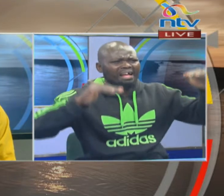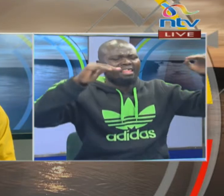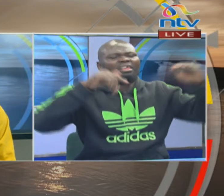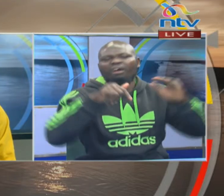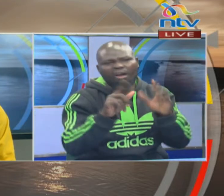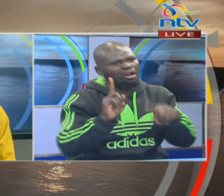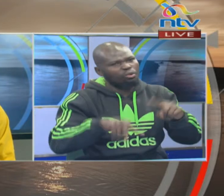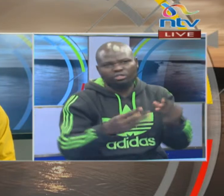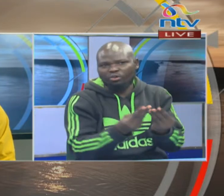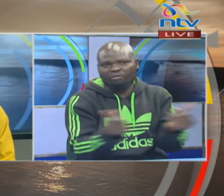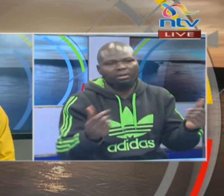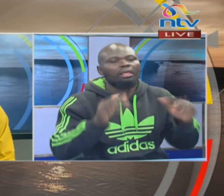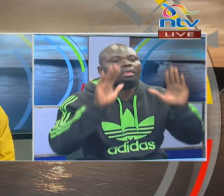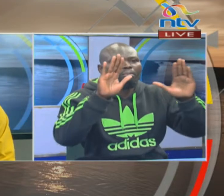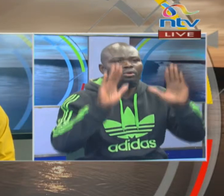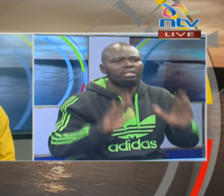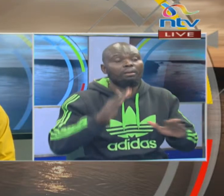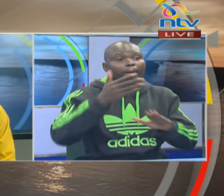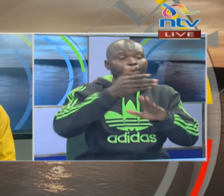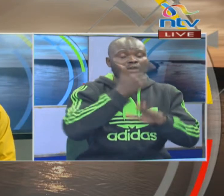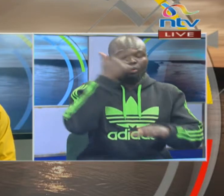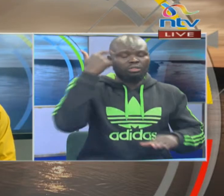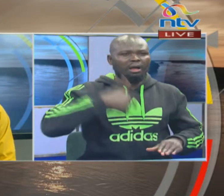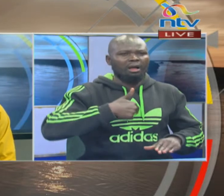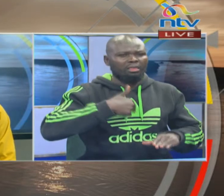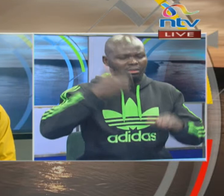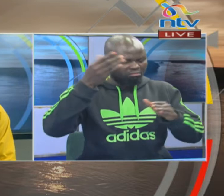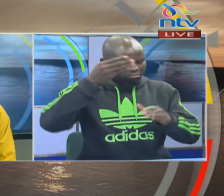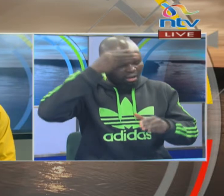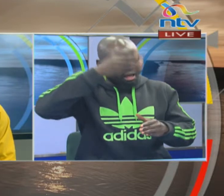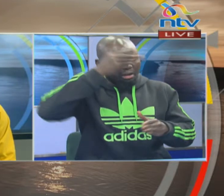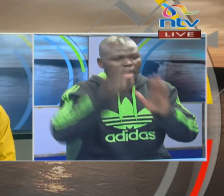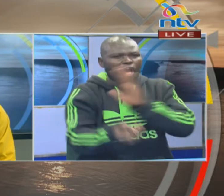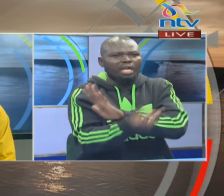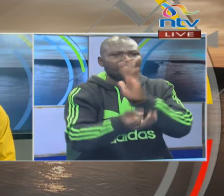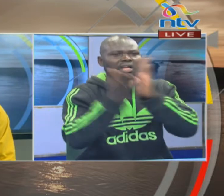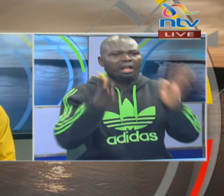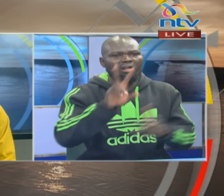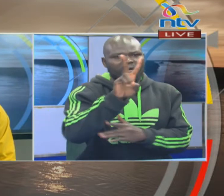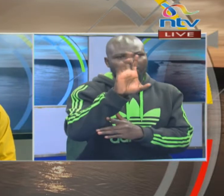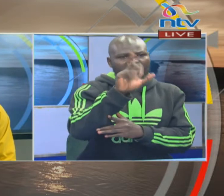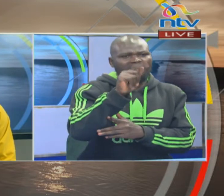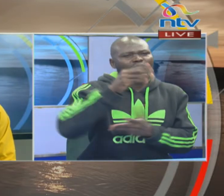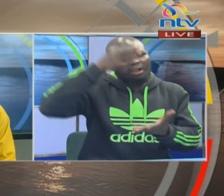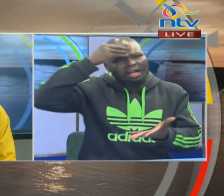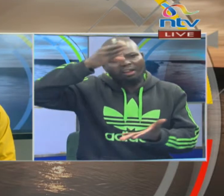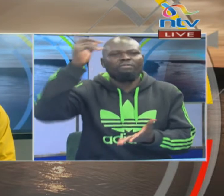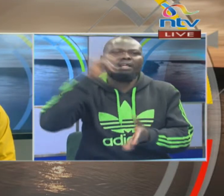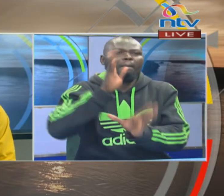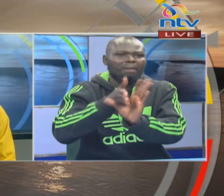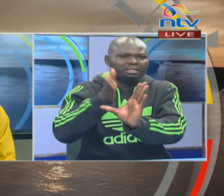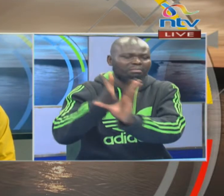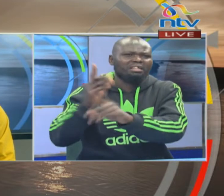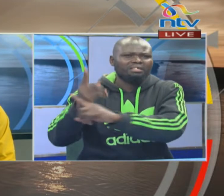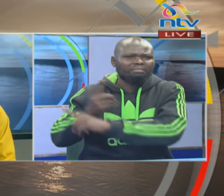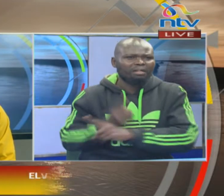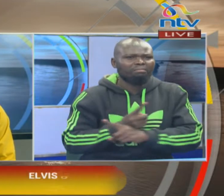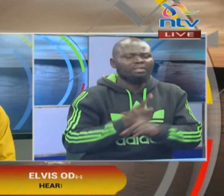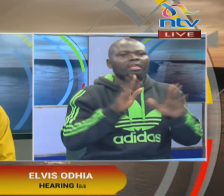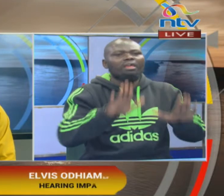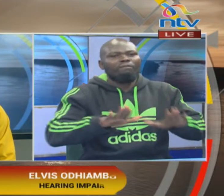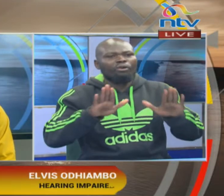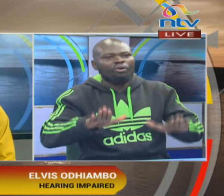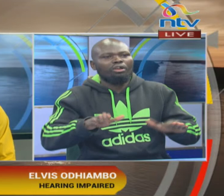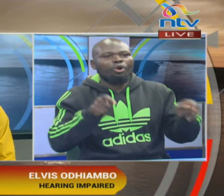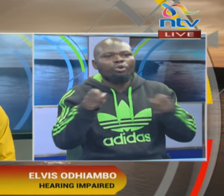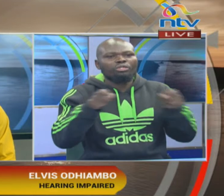one another, but we don't fight. It is important for you to talk, because I have done VCT counseling